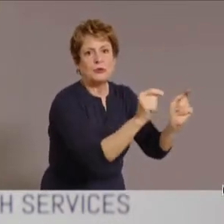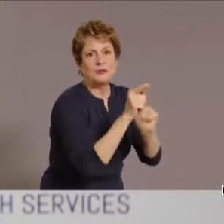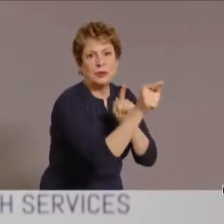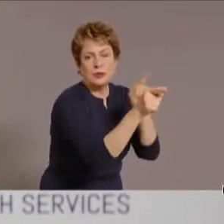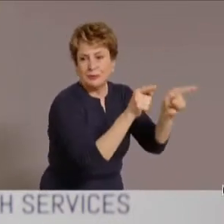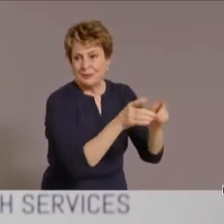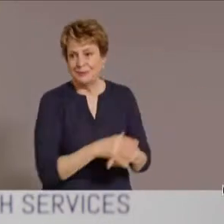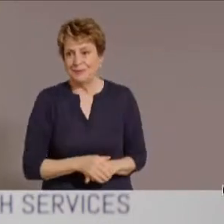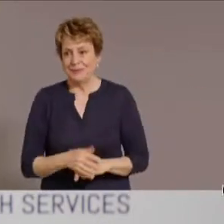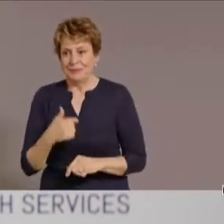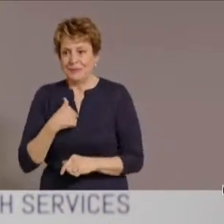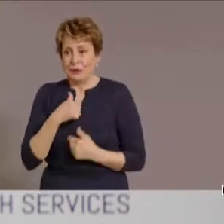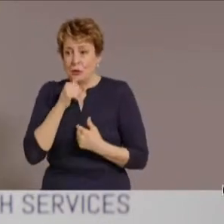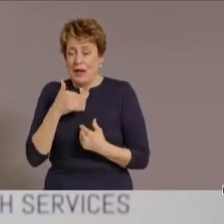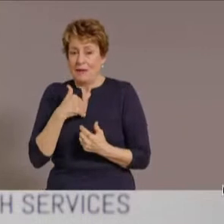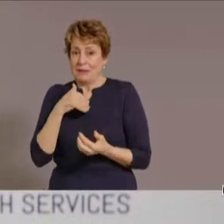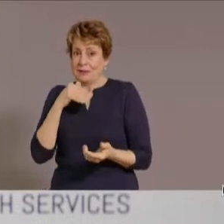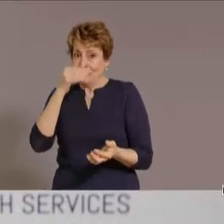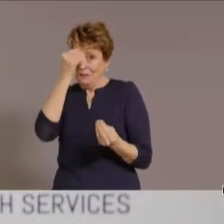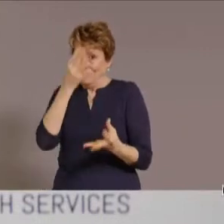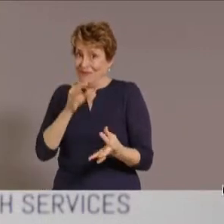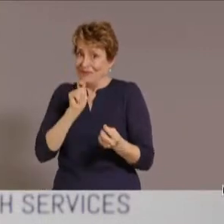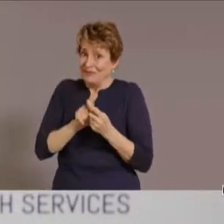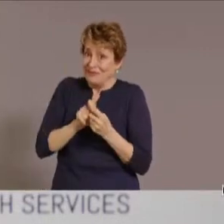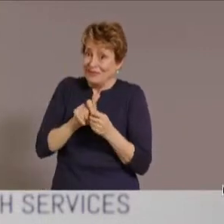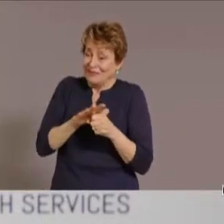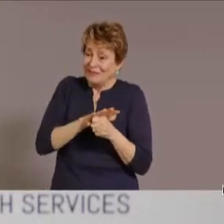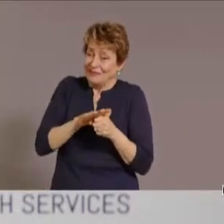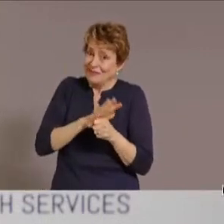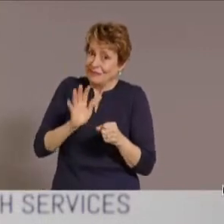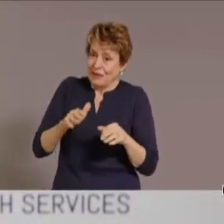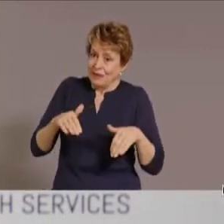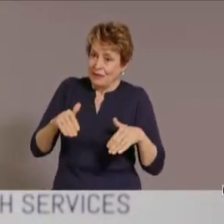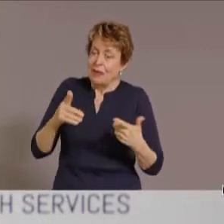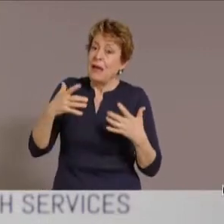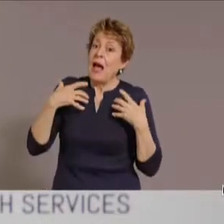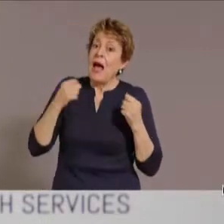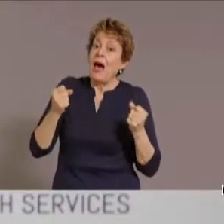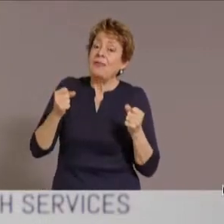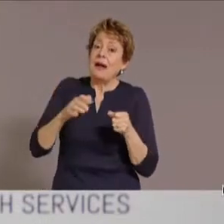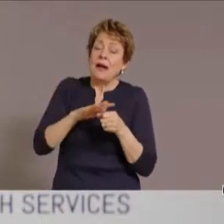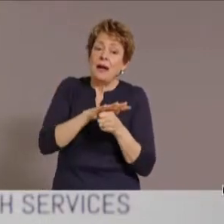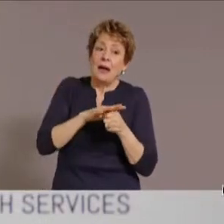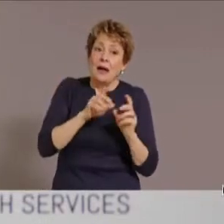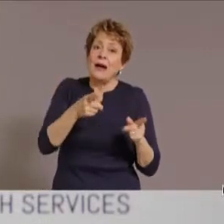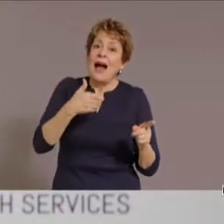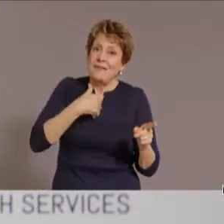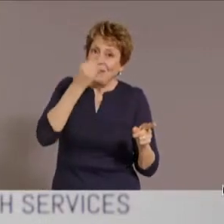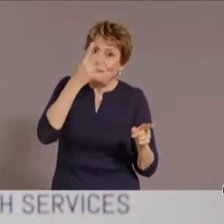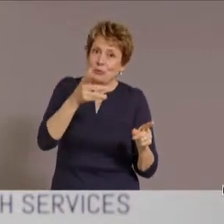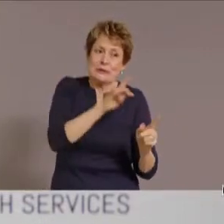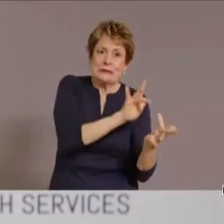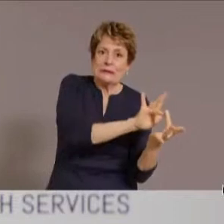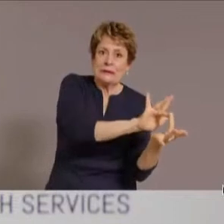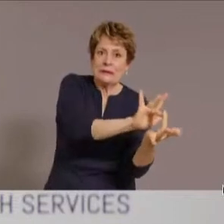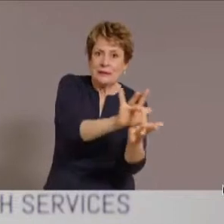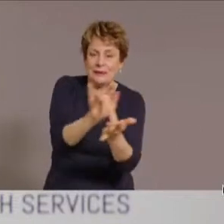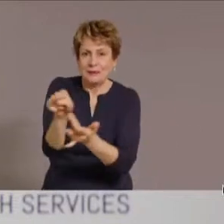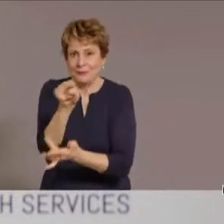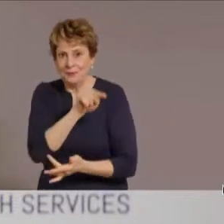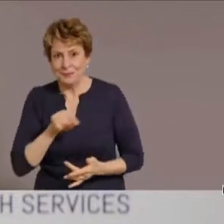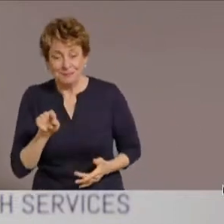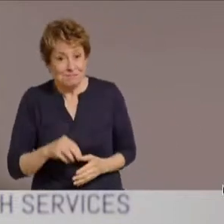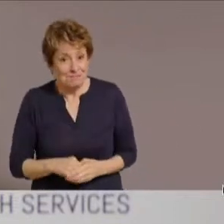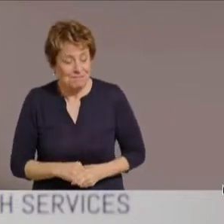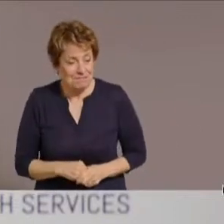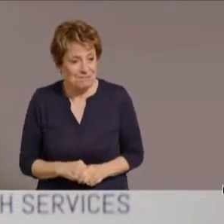do. Thank you. You're welcome. Next is Bud Foster. Hi, Bud. Hello there, Dr. Christ. Thank